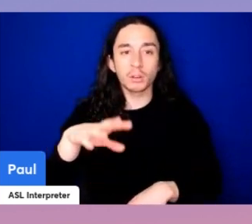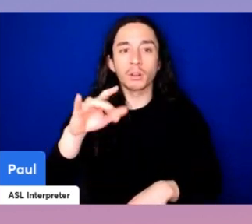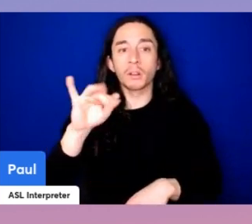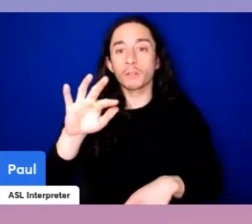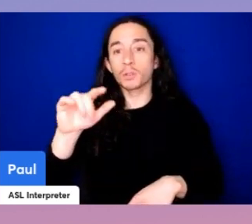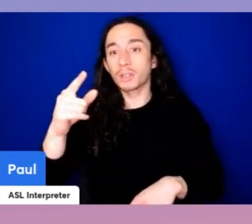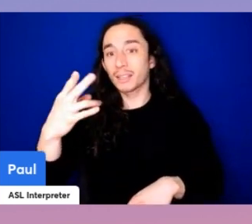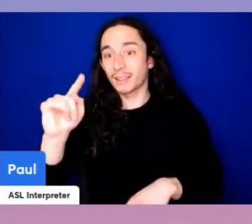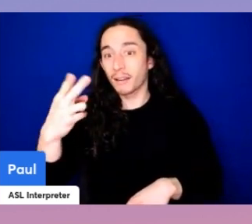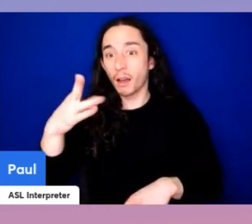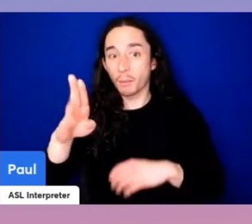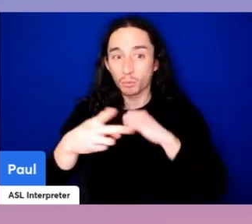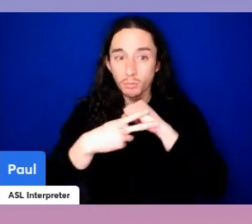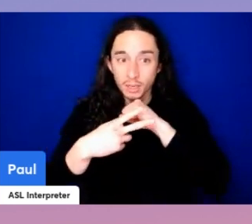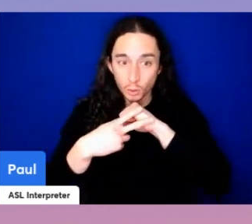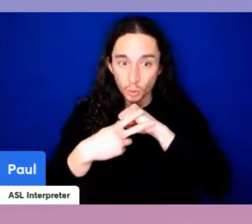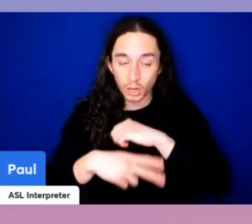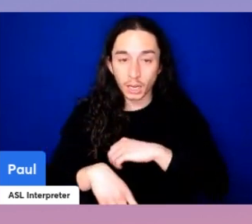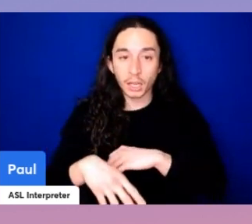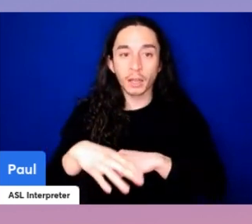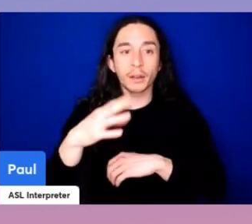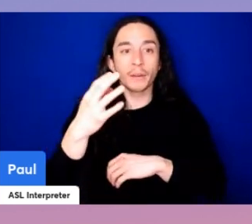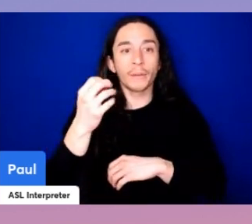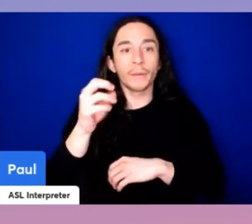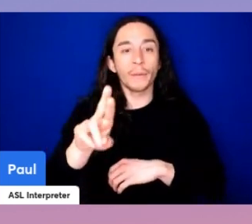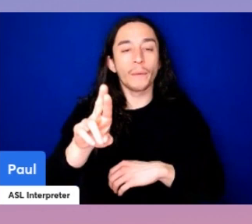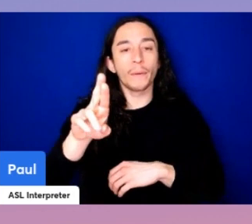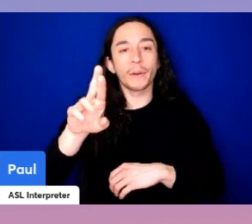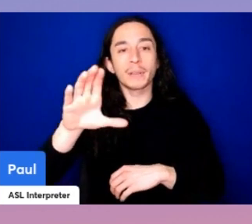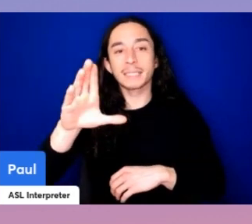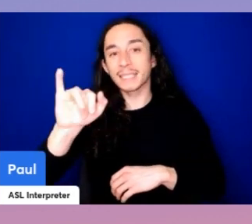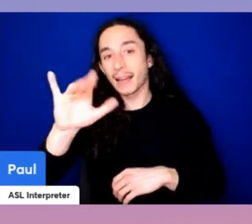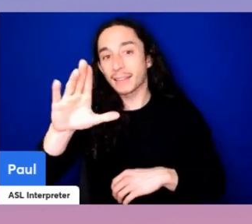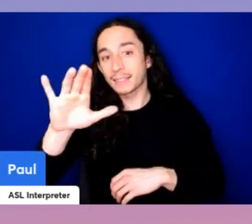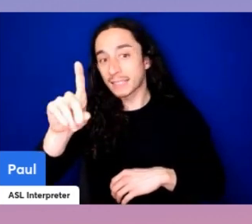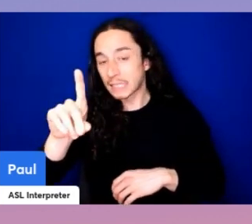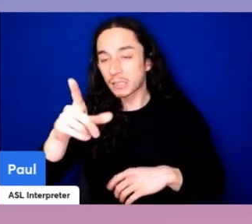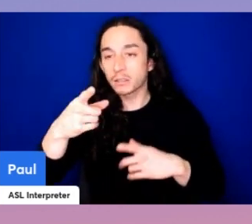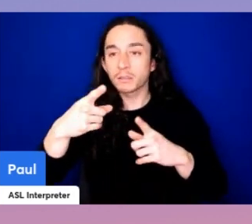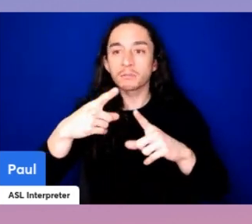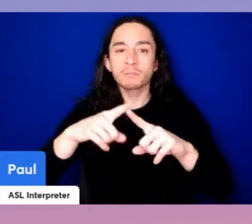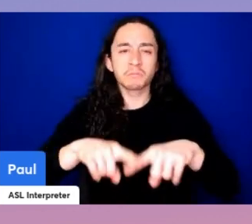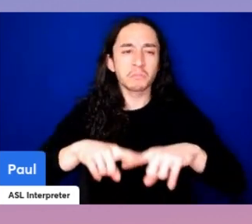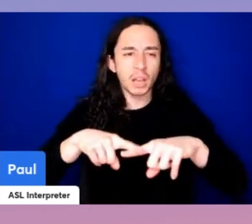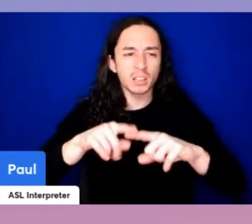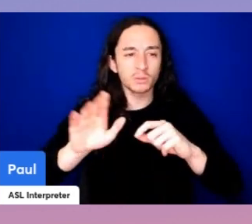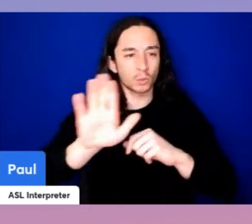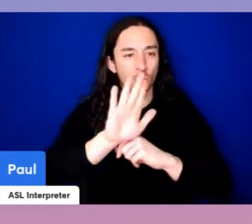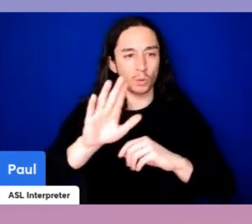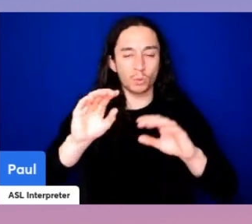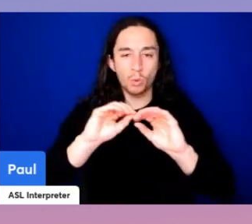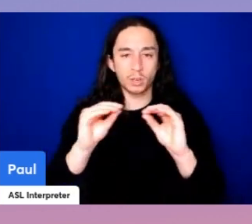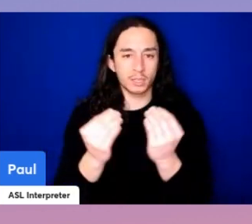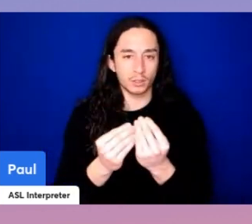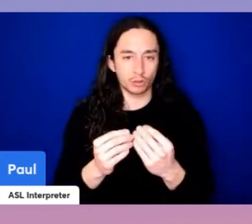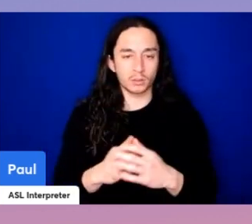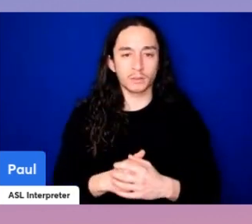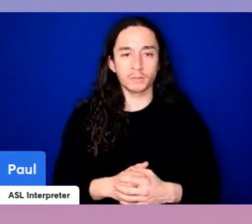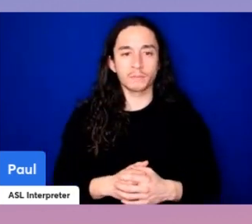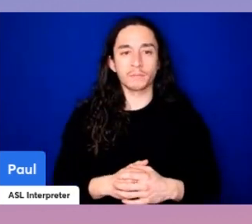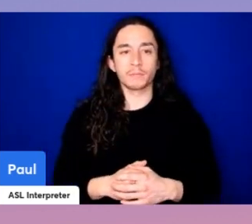repository, or GitLab CI/CD. Yeah, it depends on your organization.